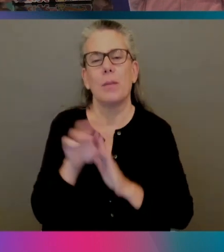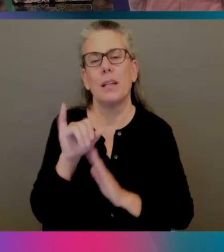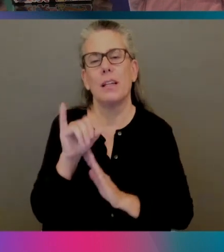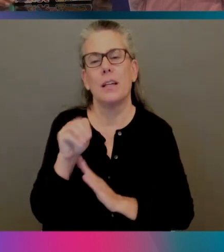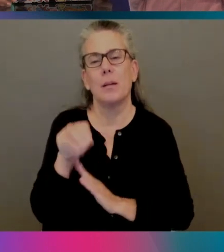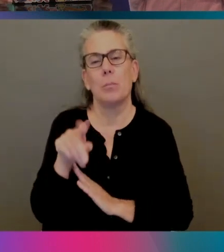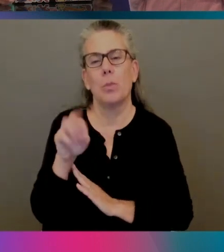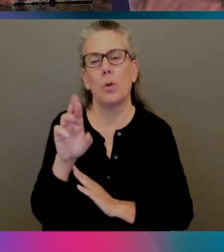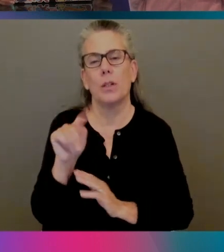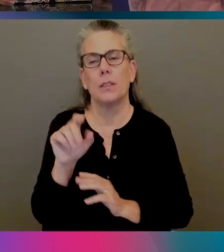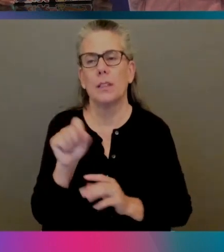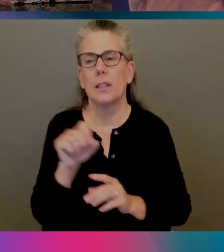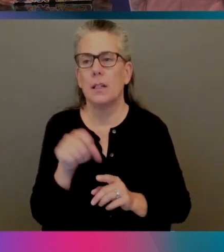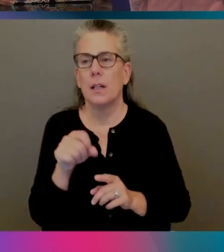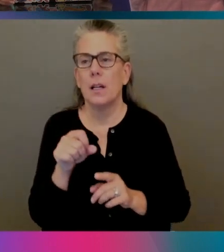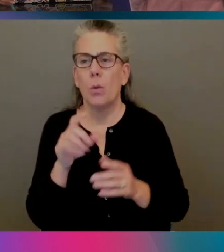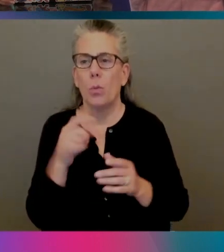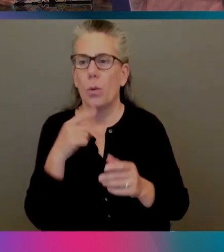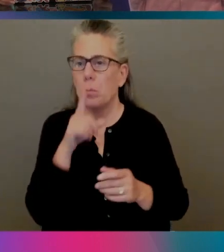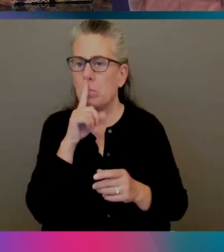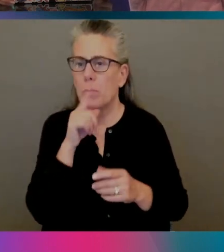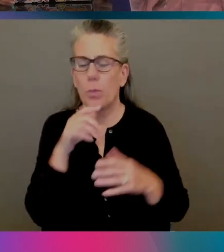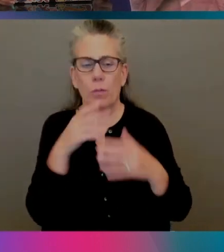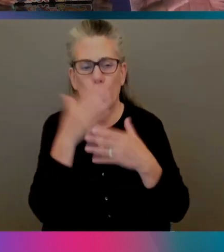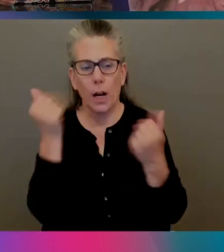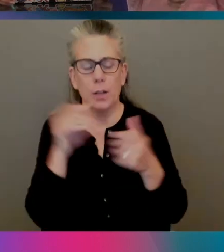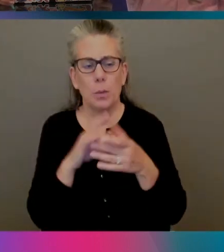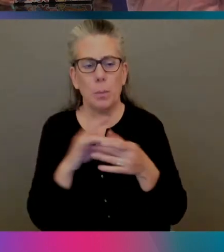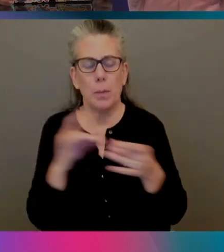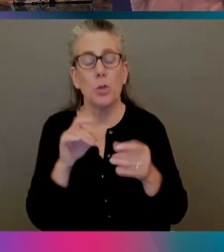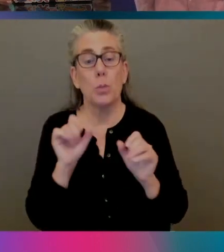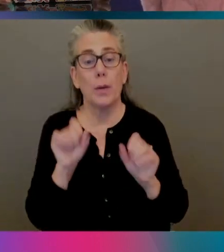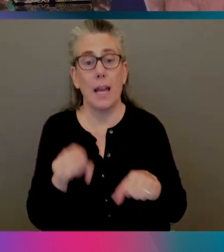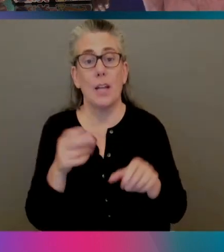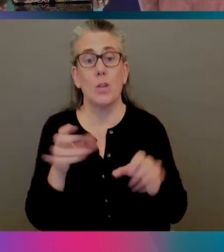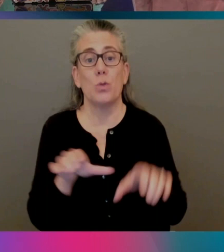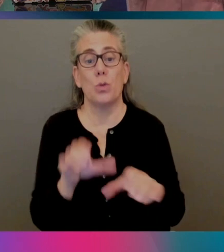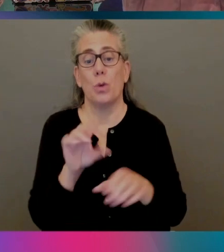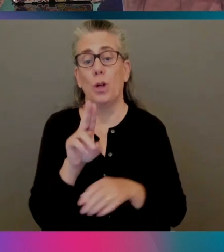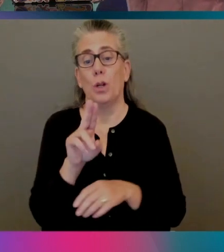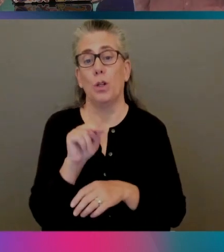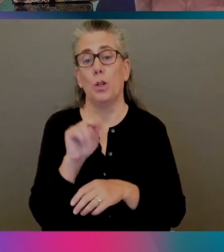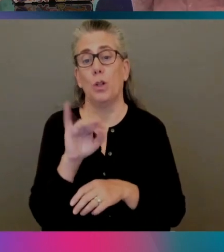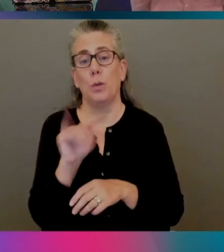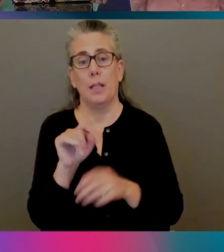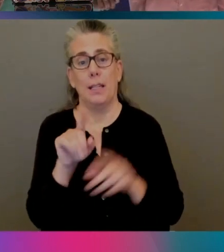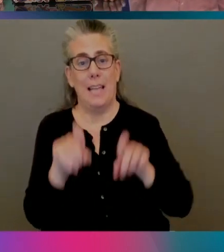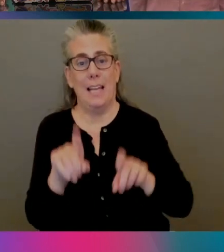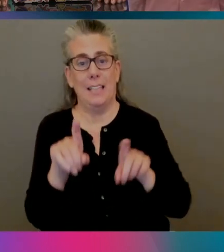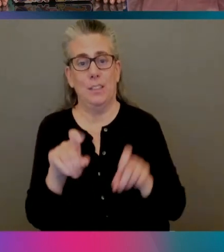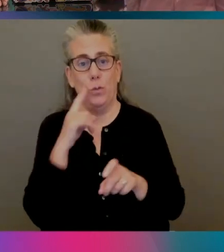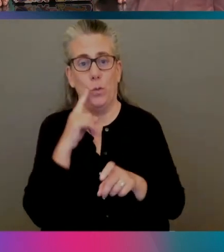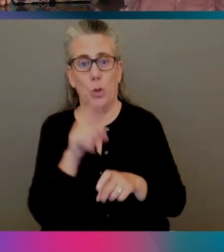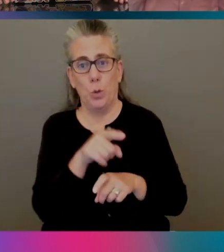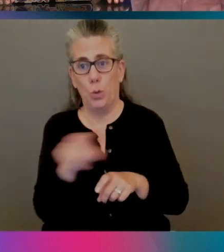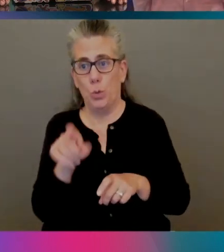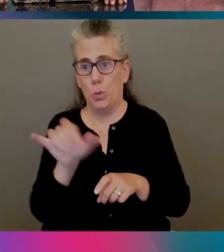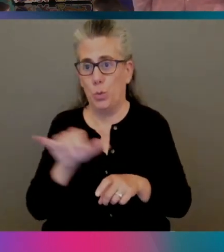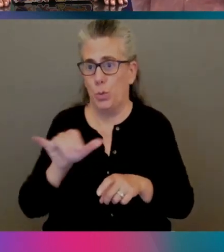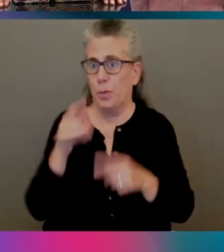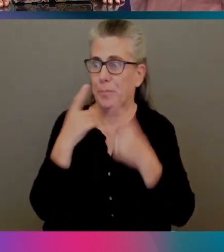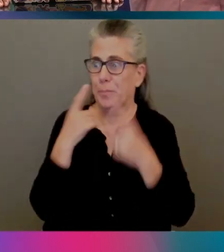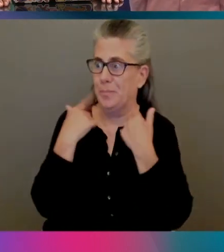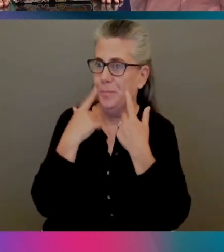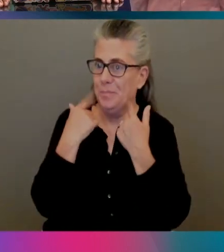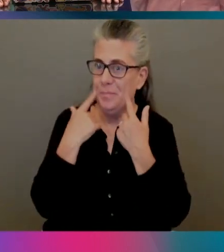mention the fact that it can also generate a unit test for you. Now, I'm pretty sure. Wait. You buried the lead.